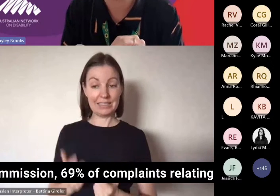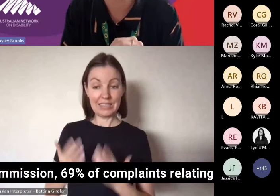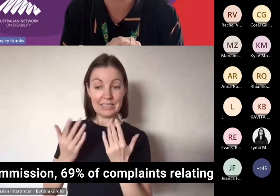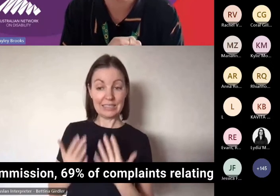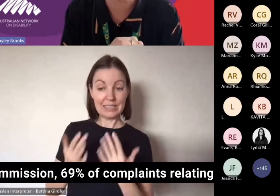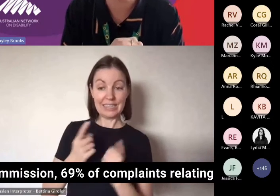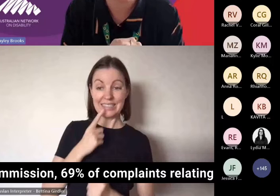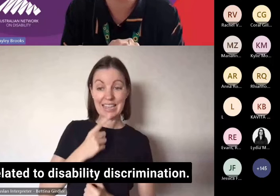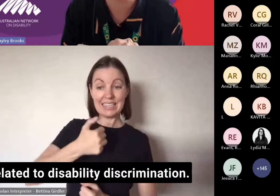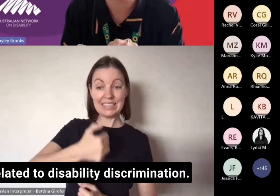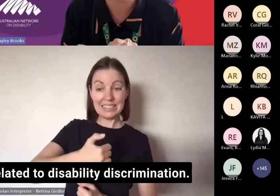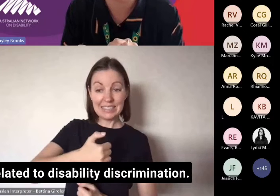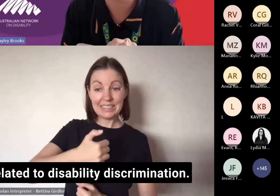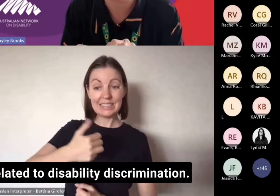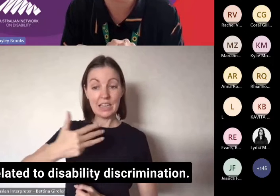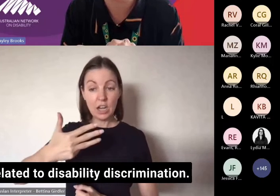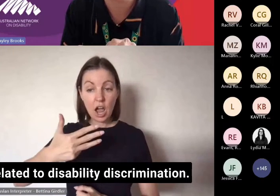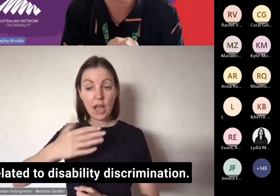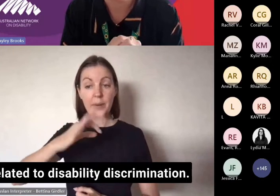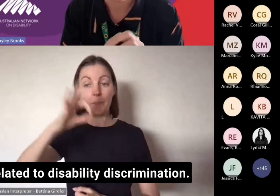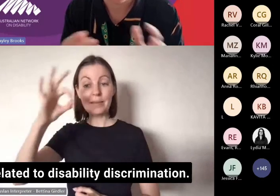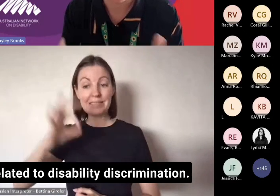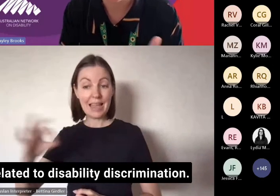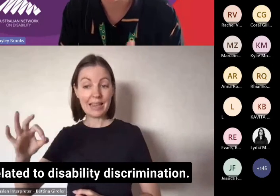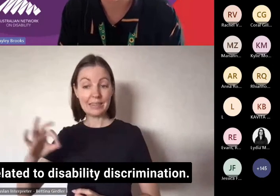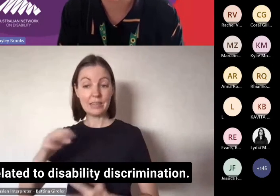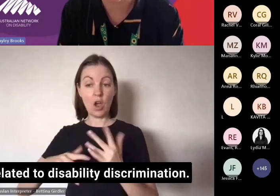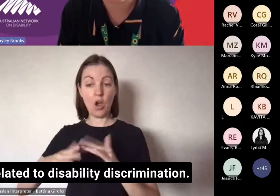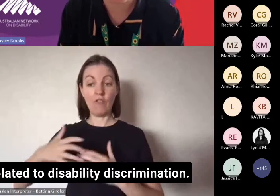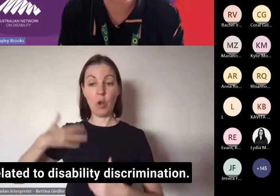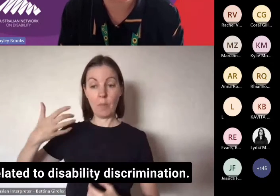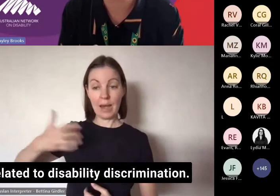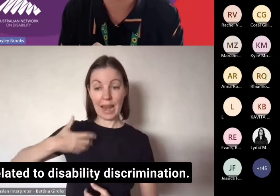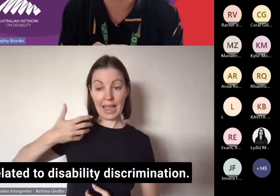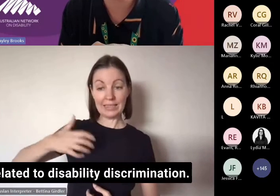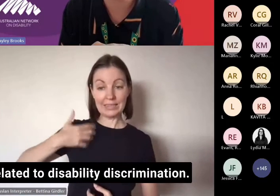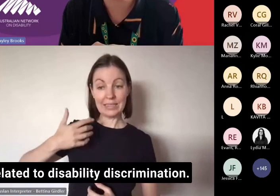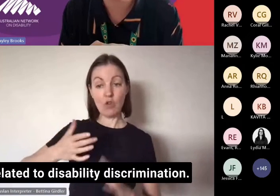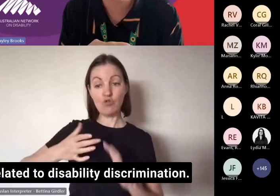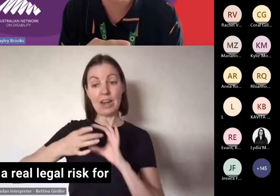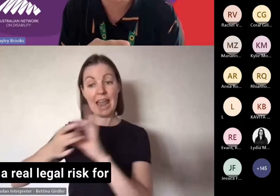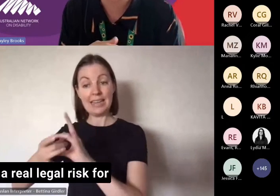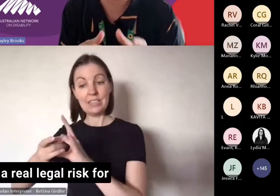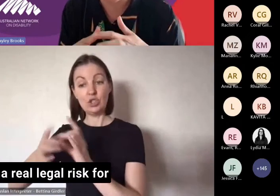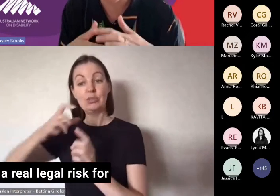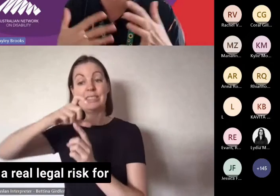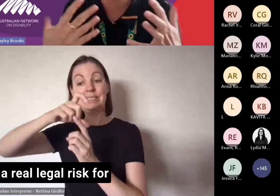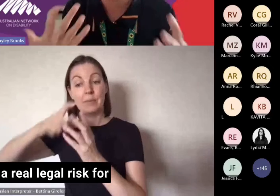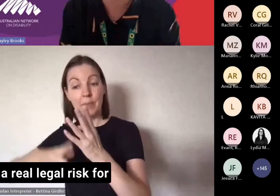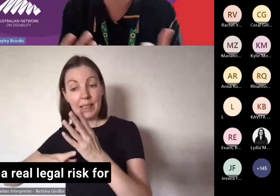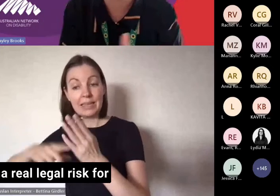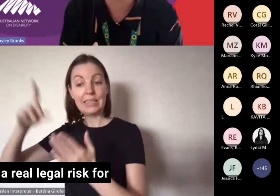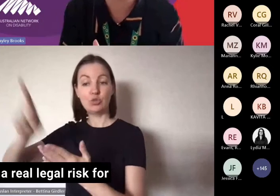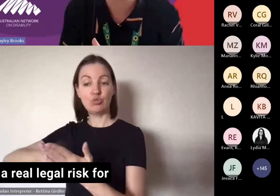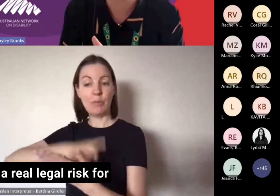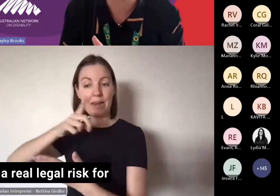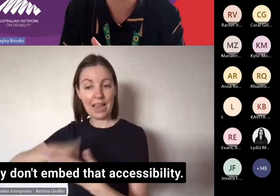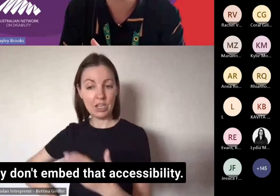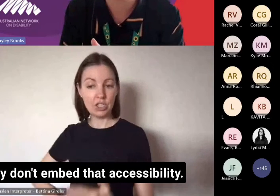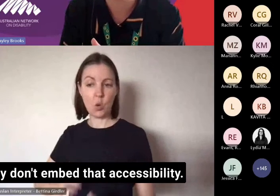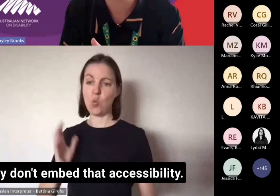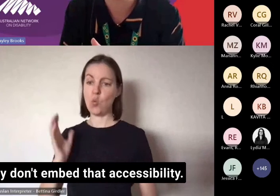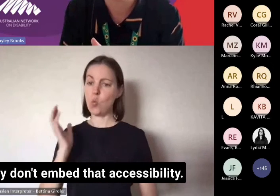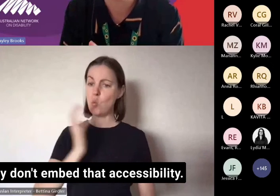of complaints relating to goods and services related to disability discrimination. So there's a real legal risk